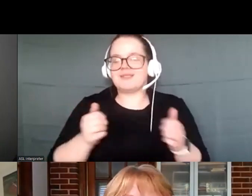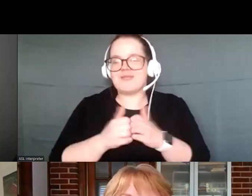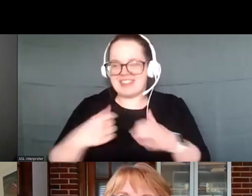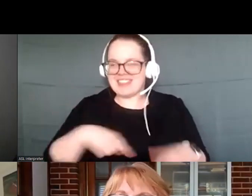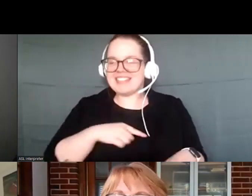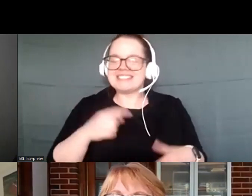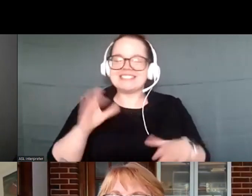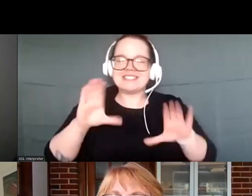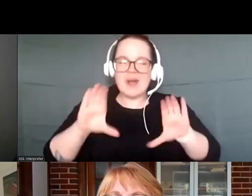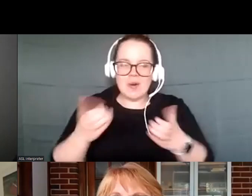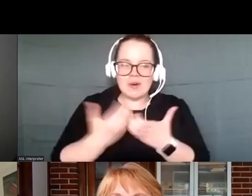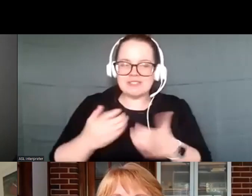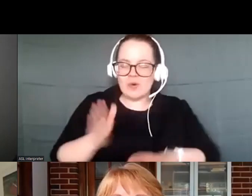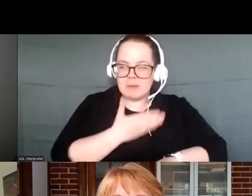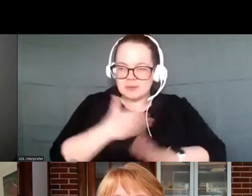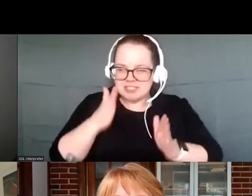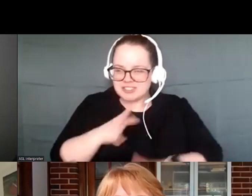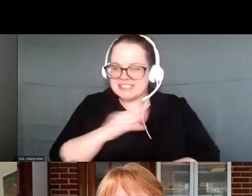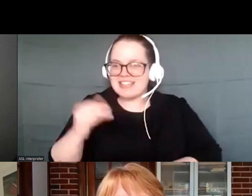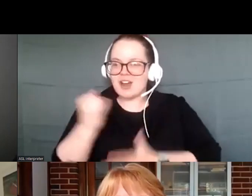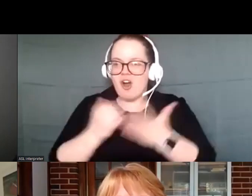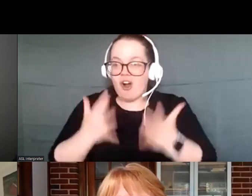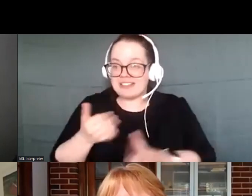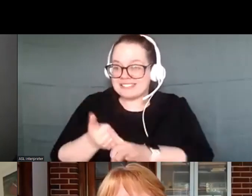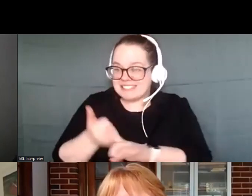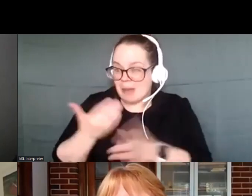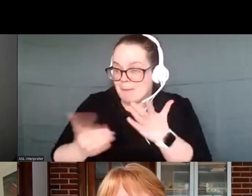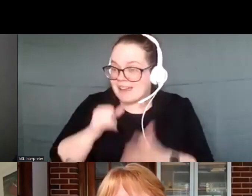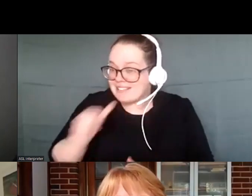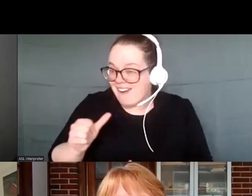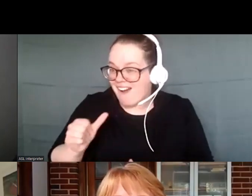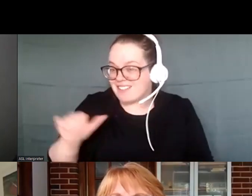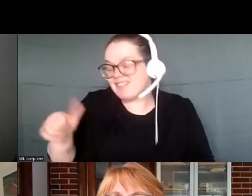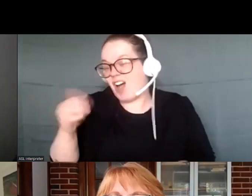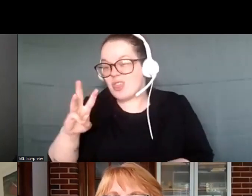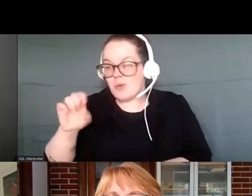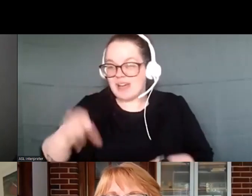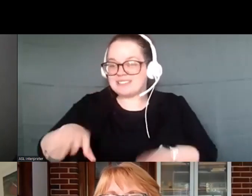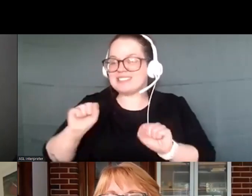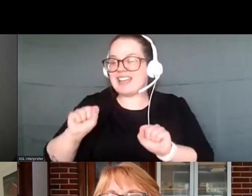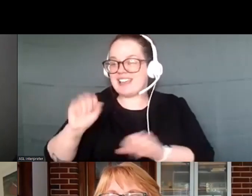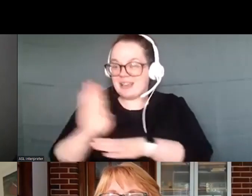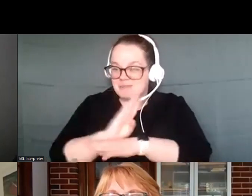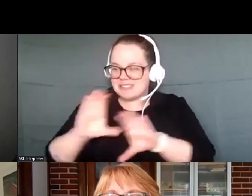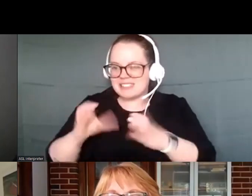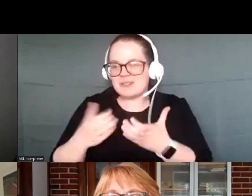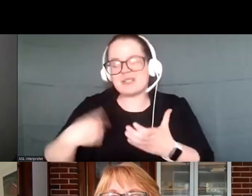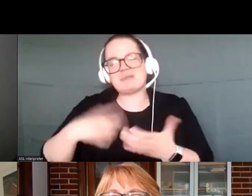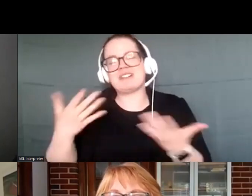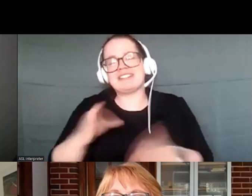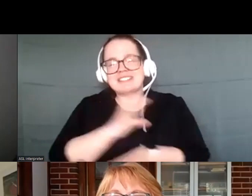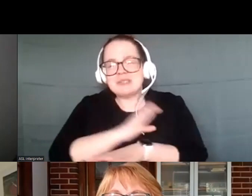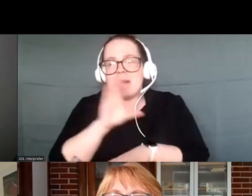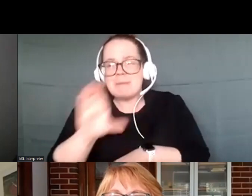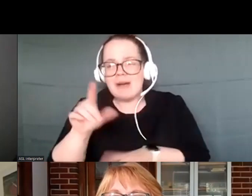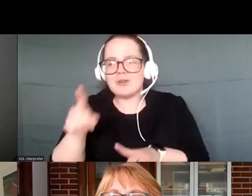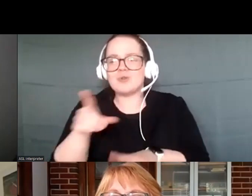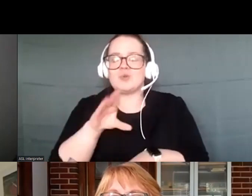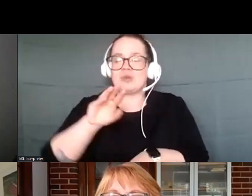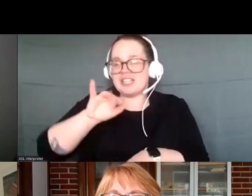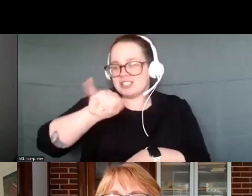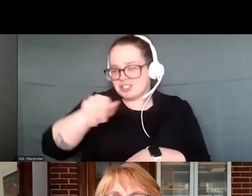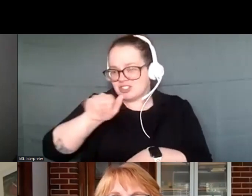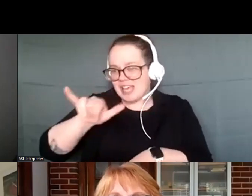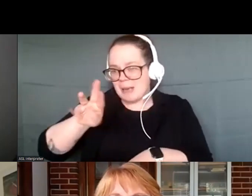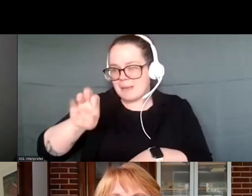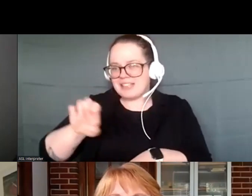would never take a business course. And it's here to empower you. And Jayme and I are here to empower you. And I actually have a few available, a